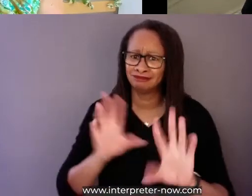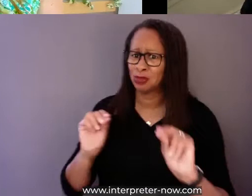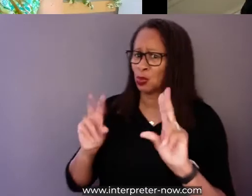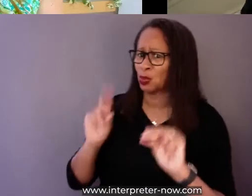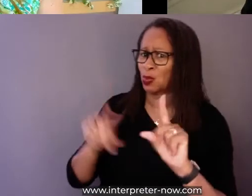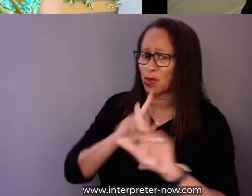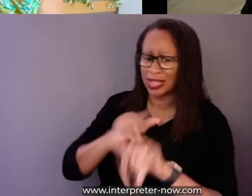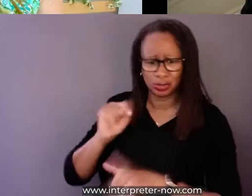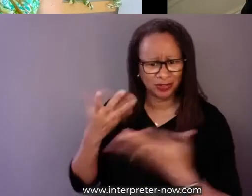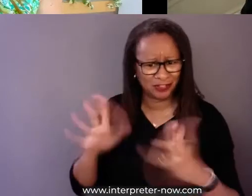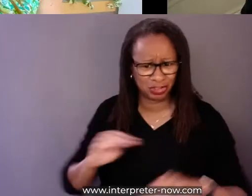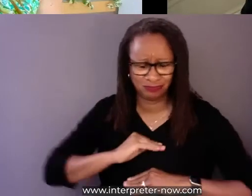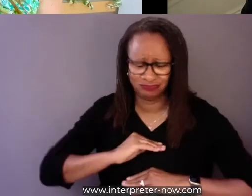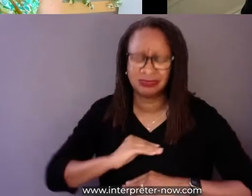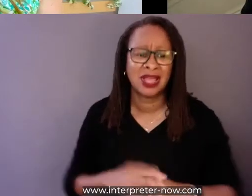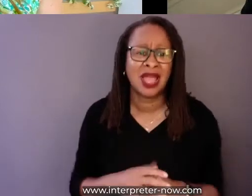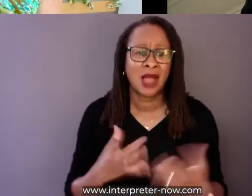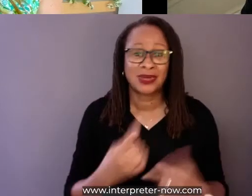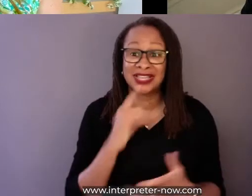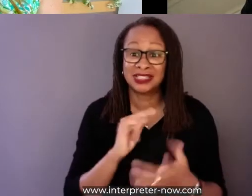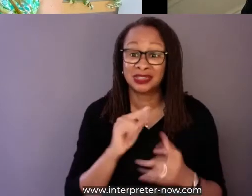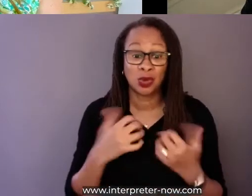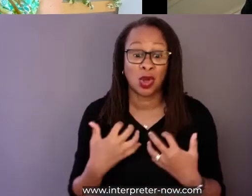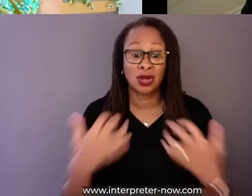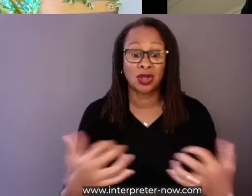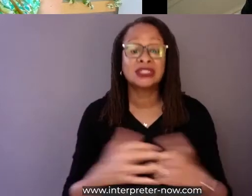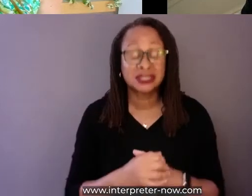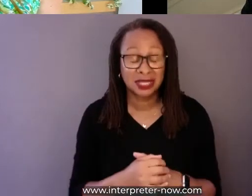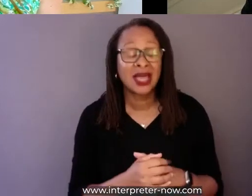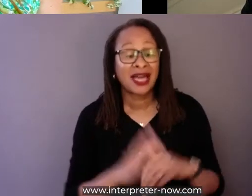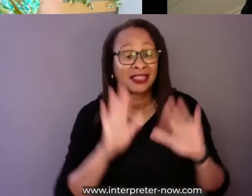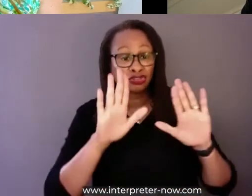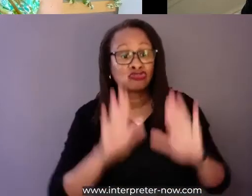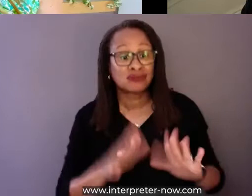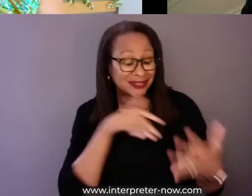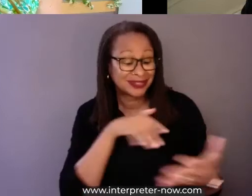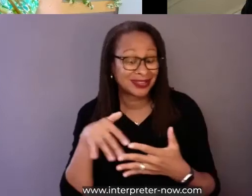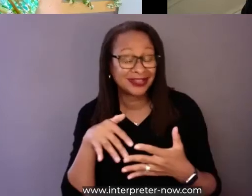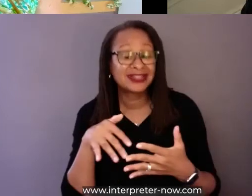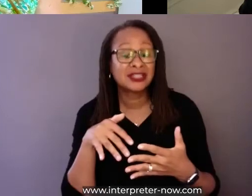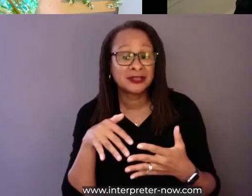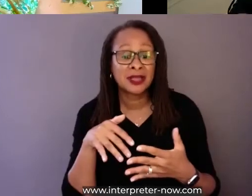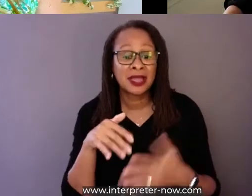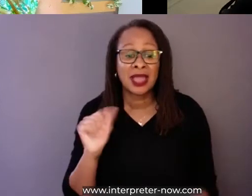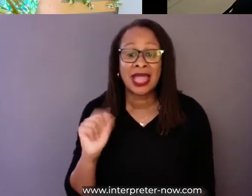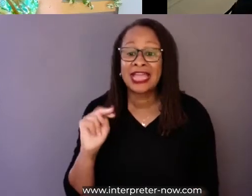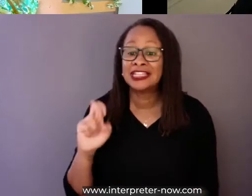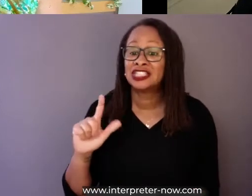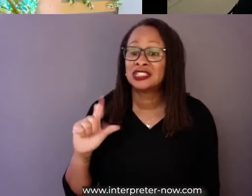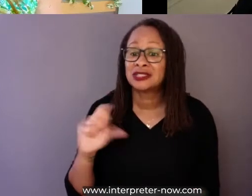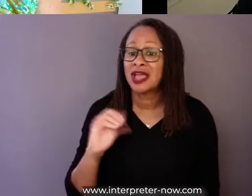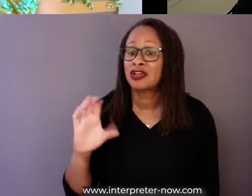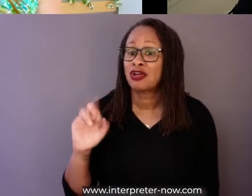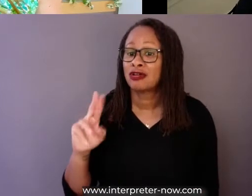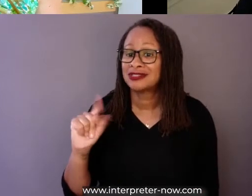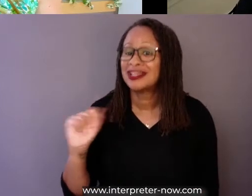and I want to just say that to our audience that there's a great study that Angels and Carta did